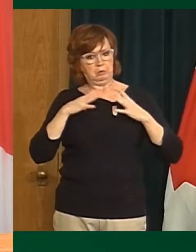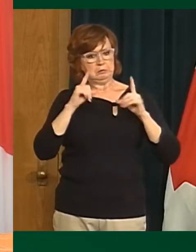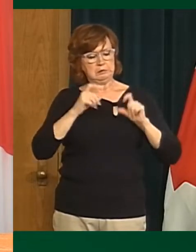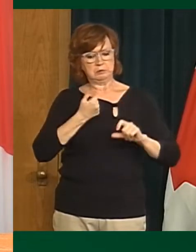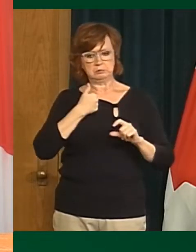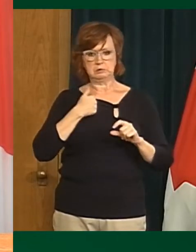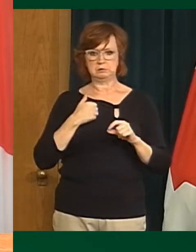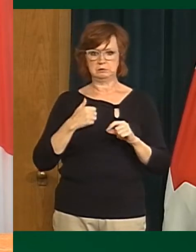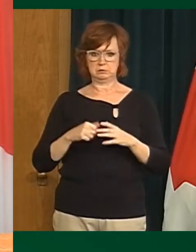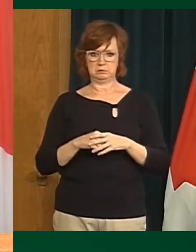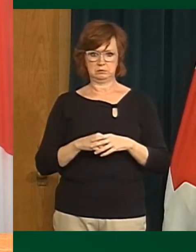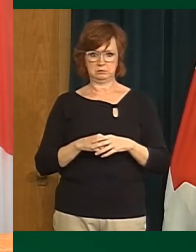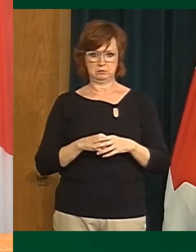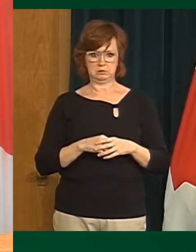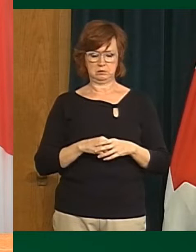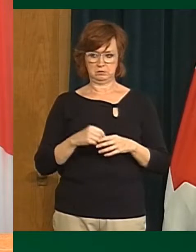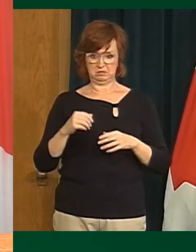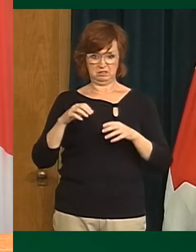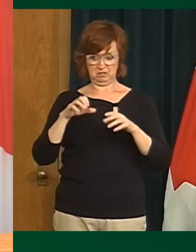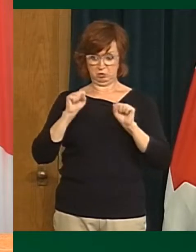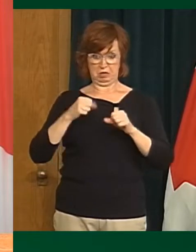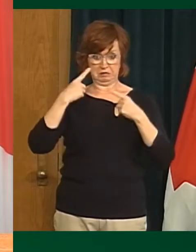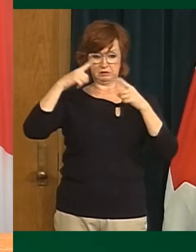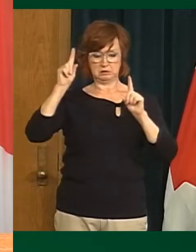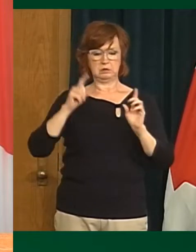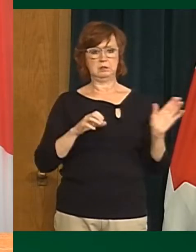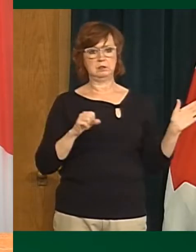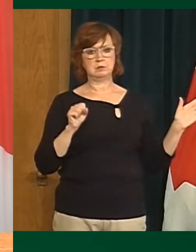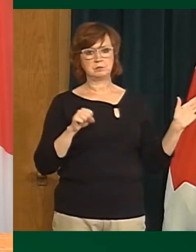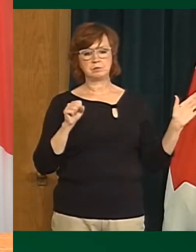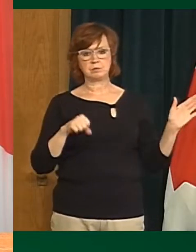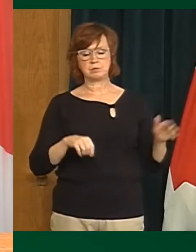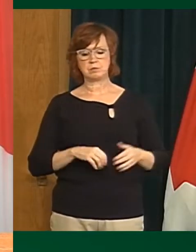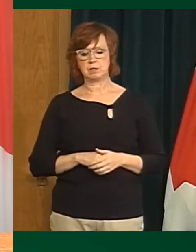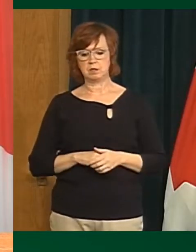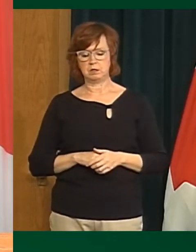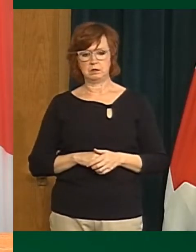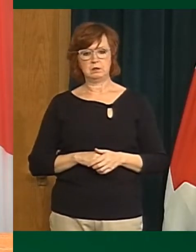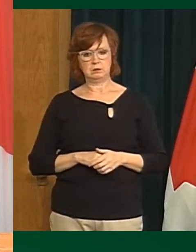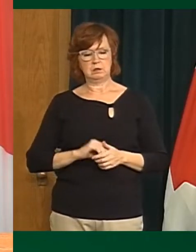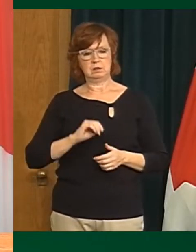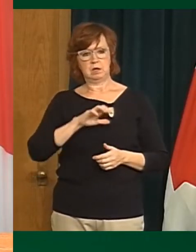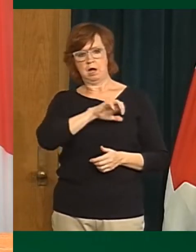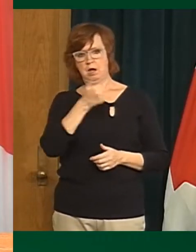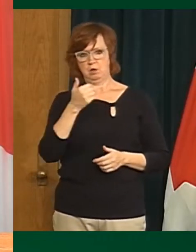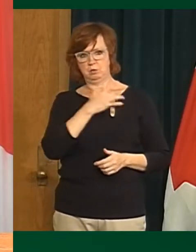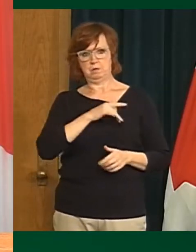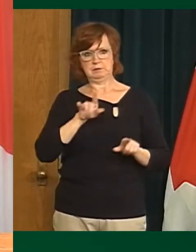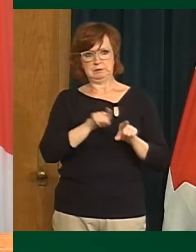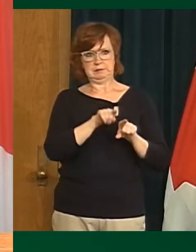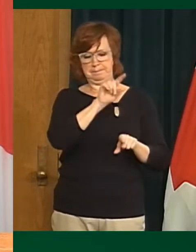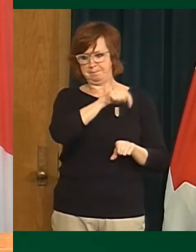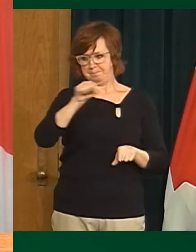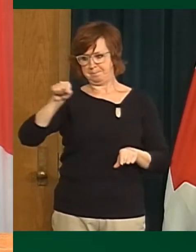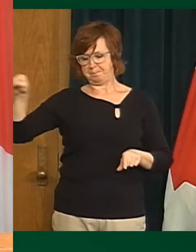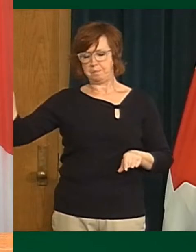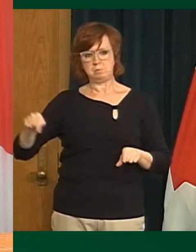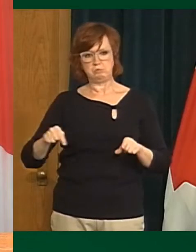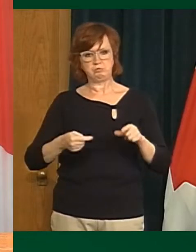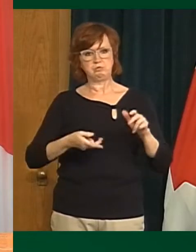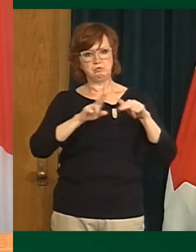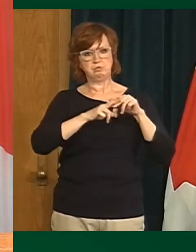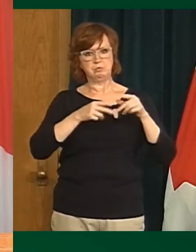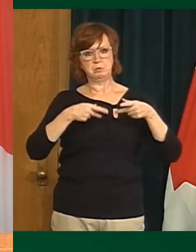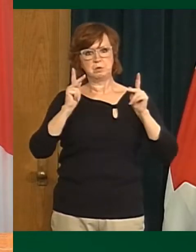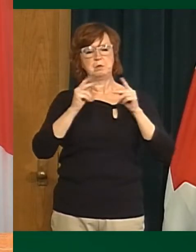who has expanded testing. All provinces saw a decrease in testing rates. Some